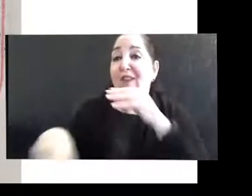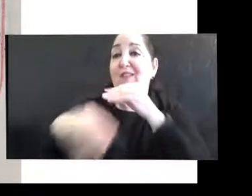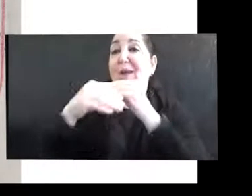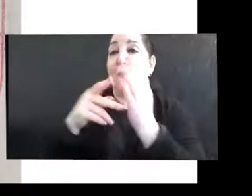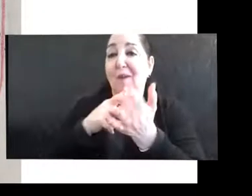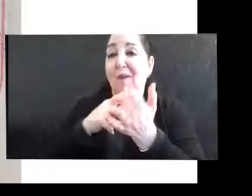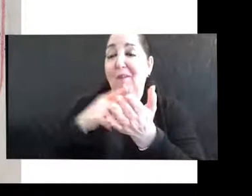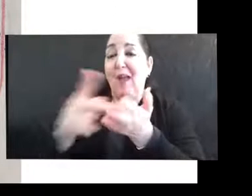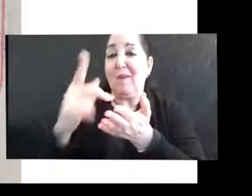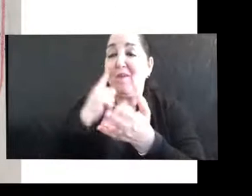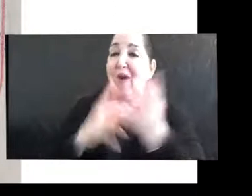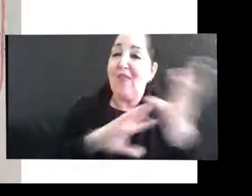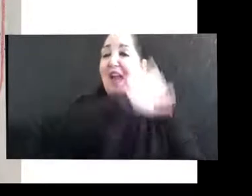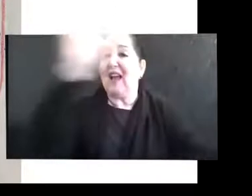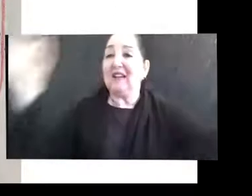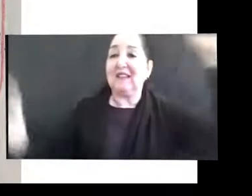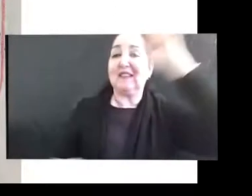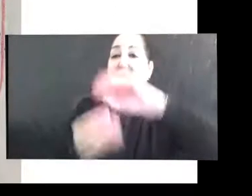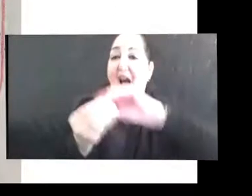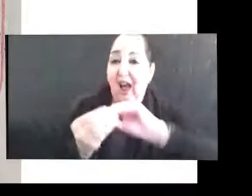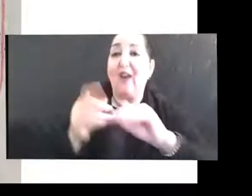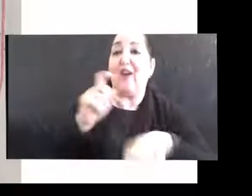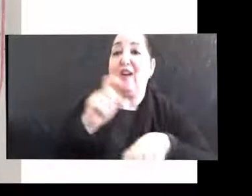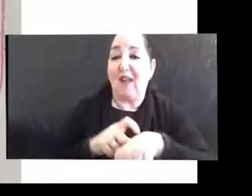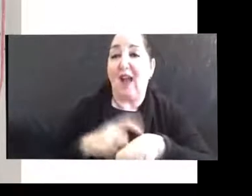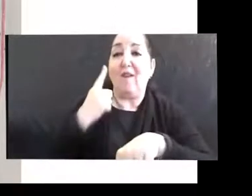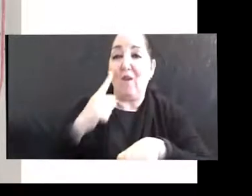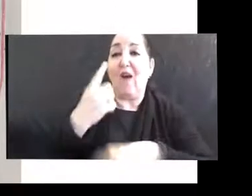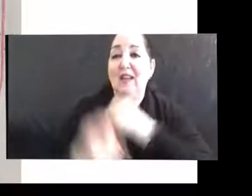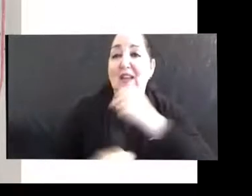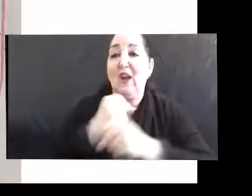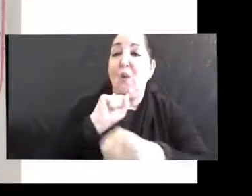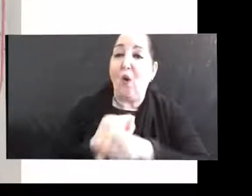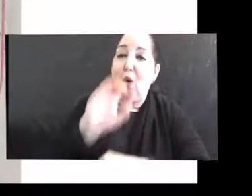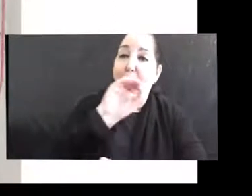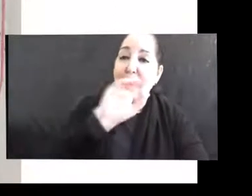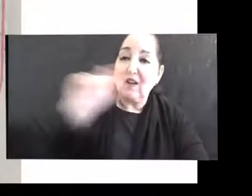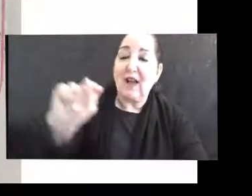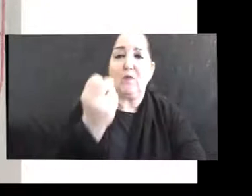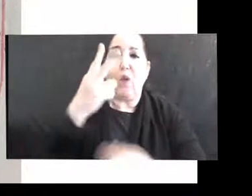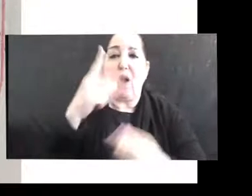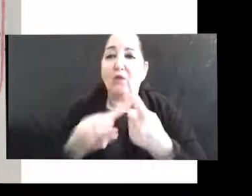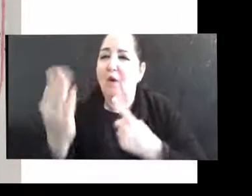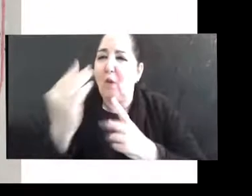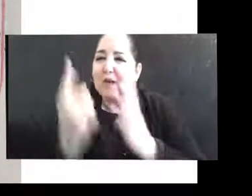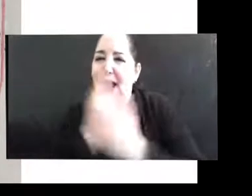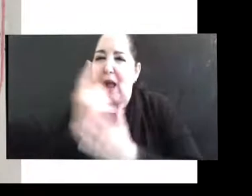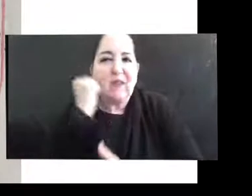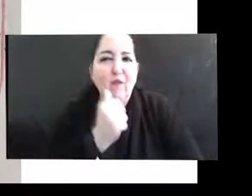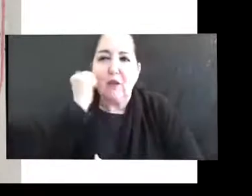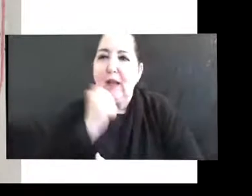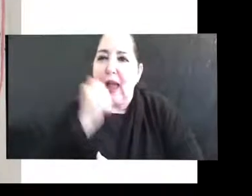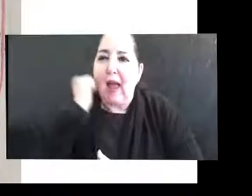a supplement payment for the entire time that they have worked this year, overtime constantly, 12 to 14 hours a day